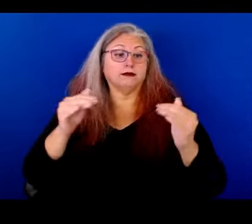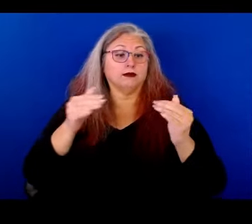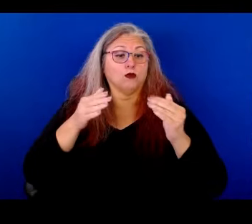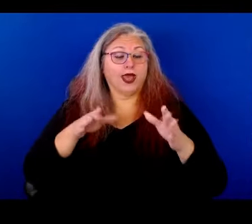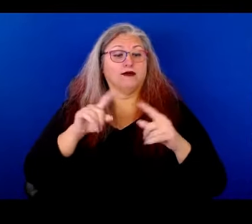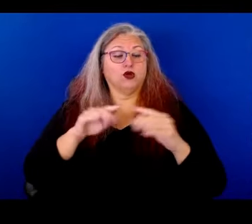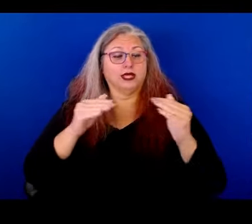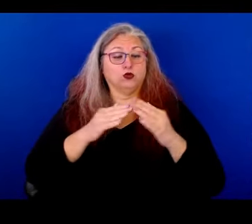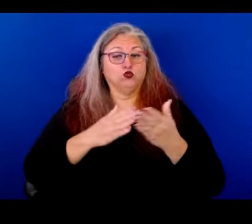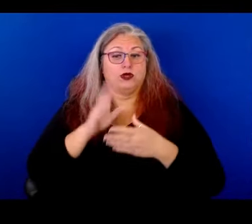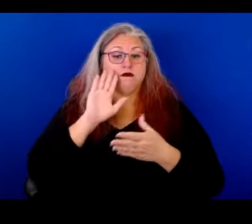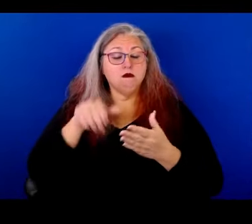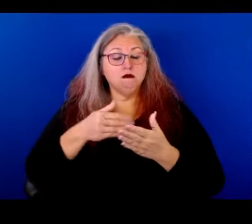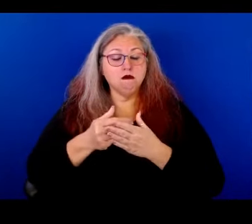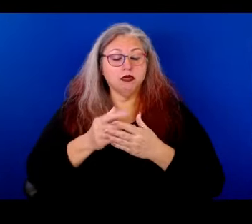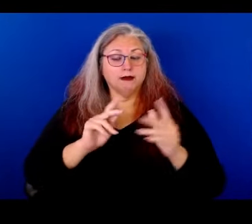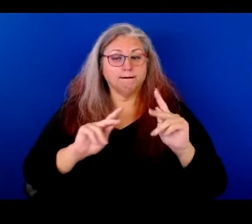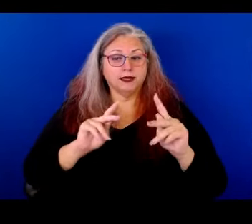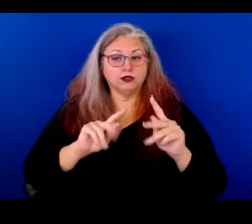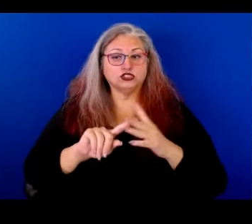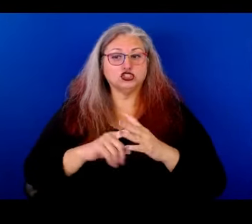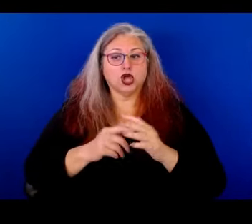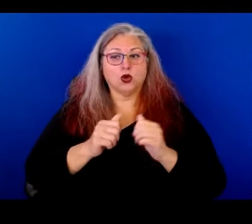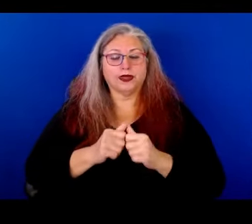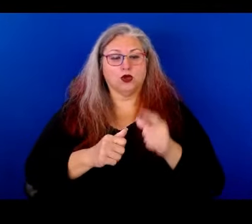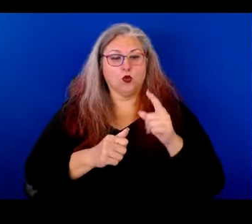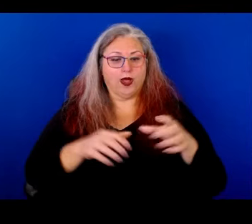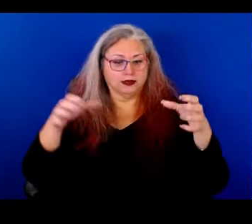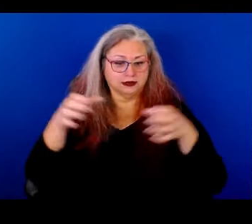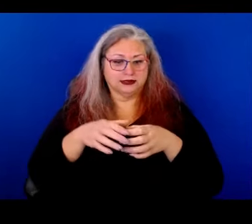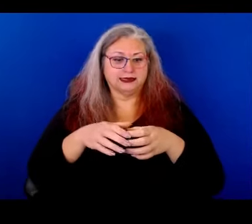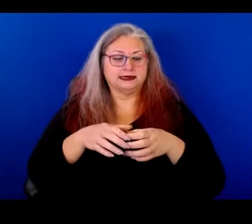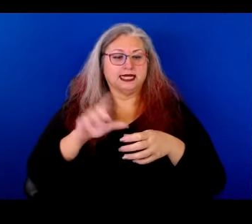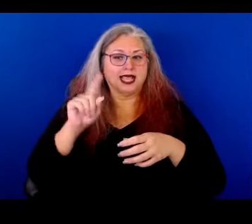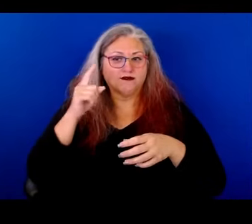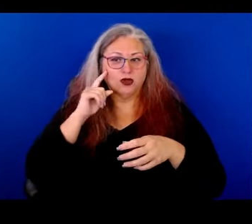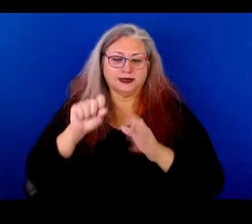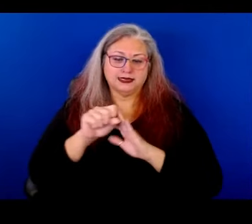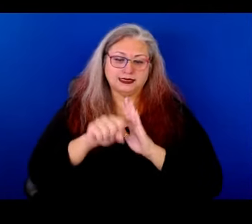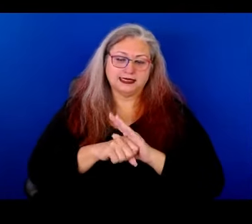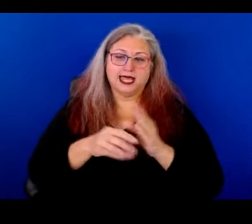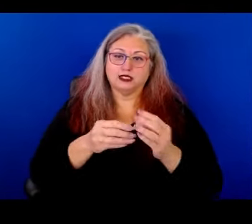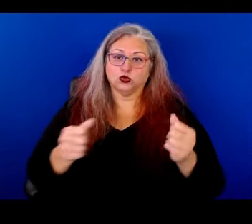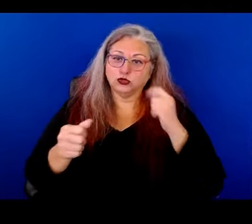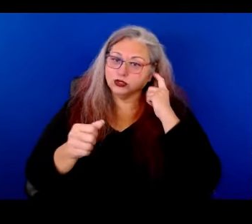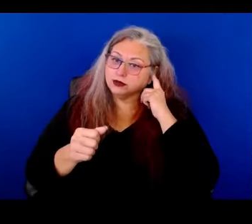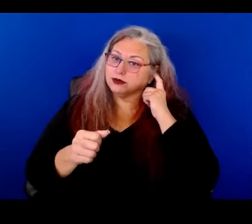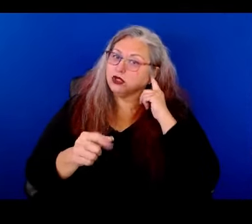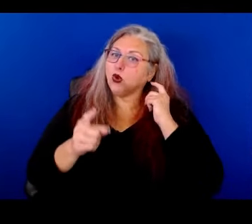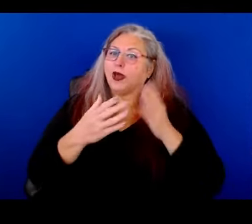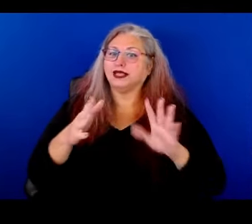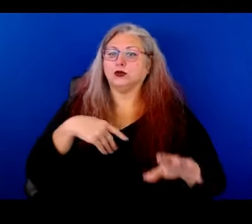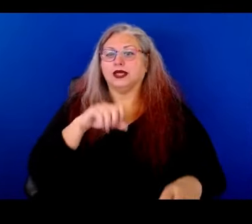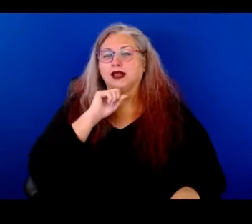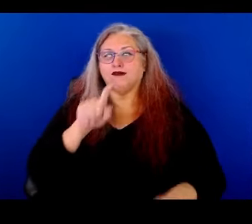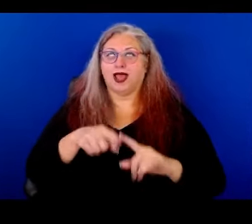equal rights for everyone begins with one secular state solution. One of the things we